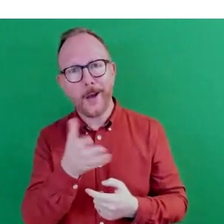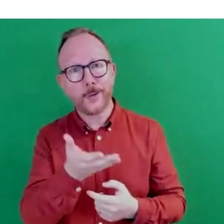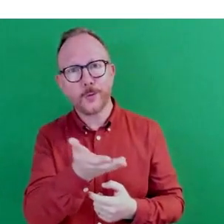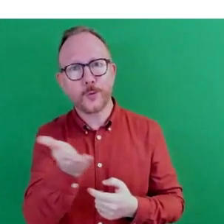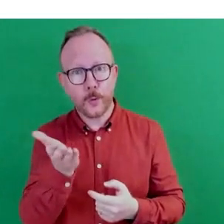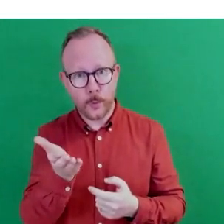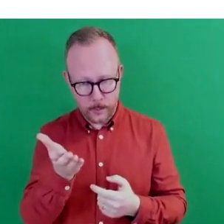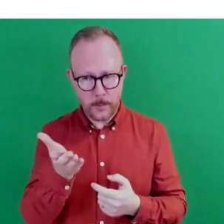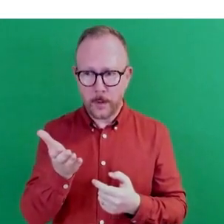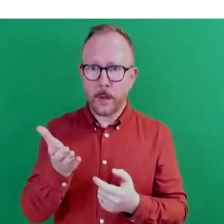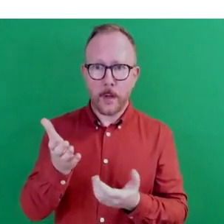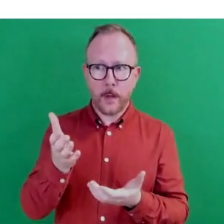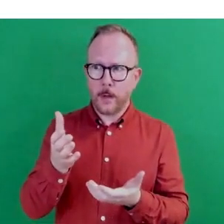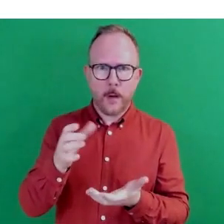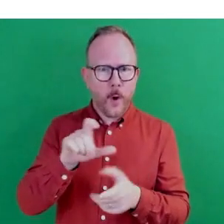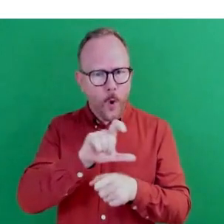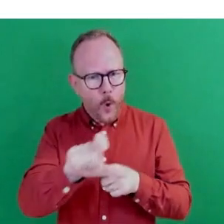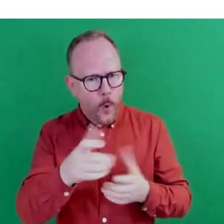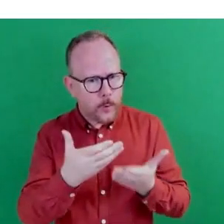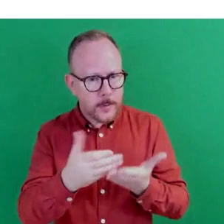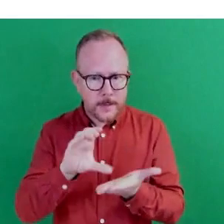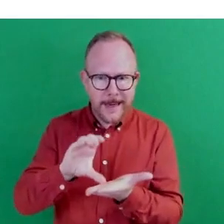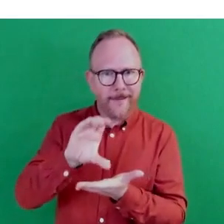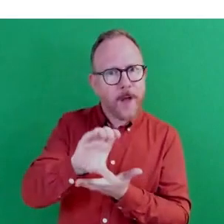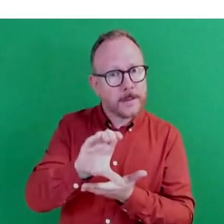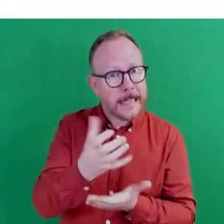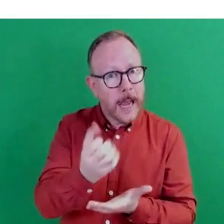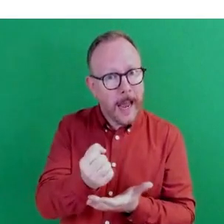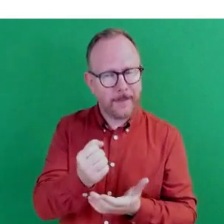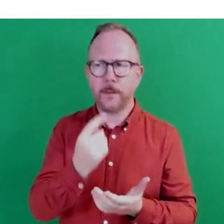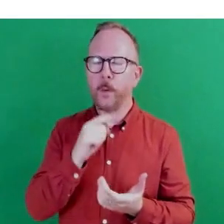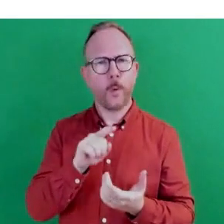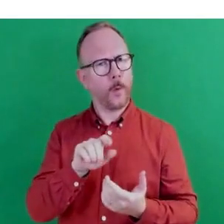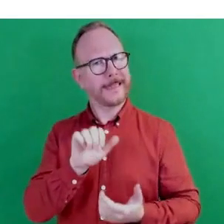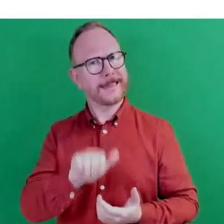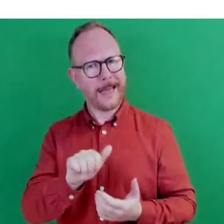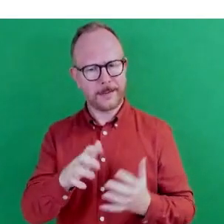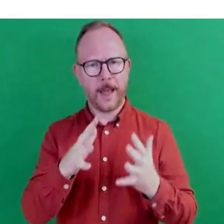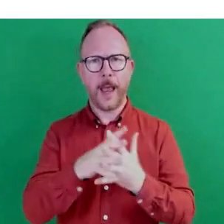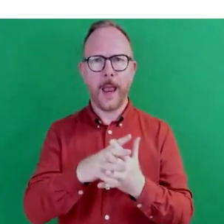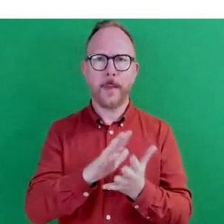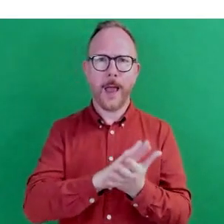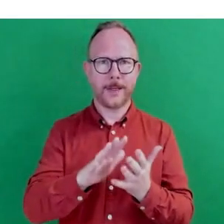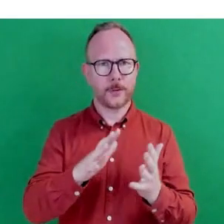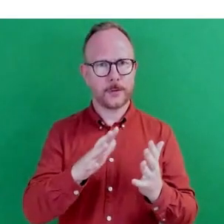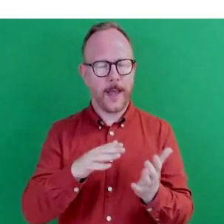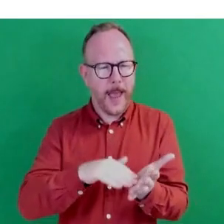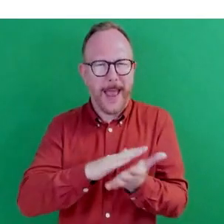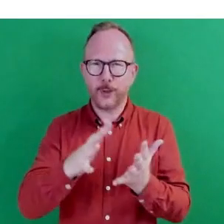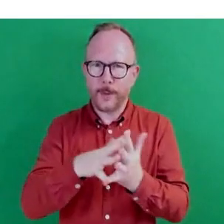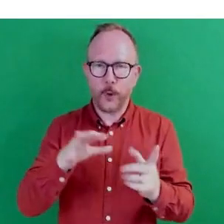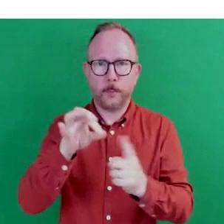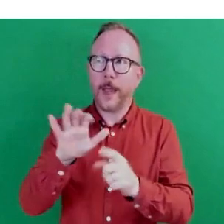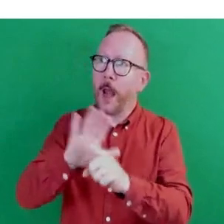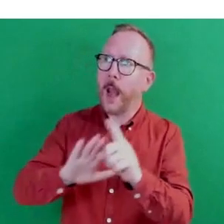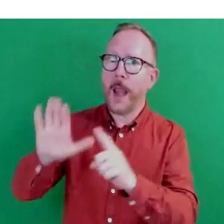yes, absolutely. So the MHWP training is a centrally nationally funded training, and you're paid